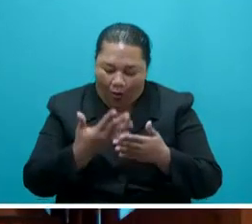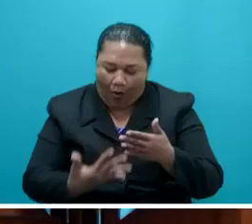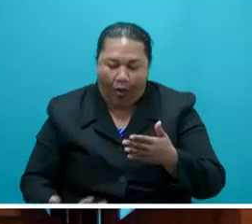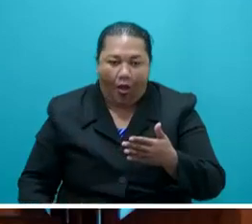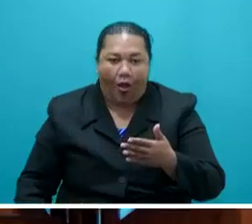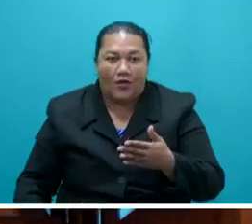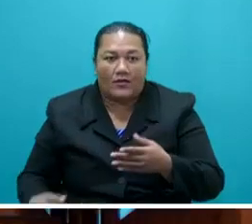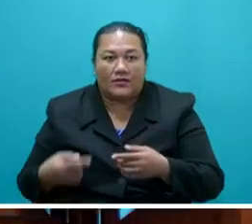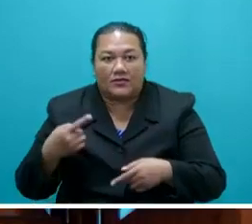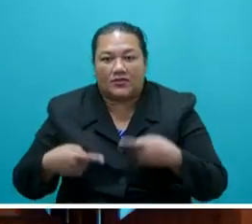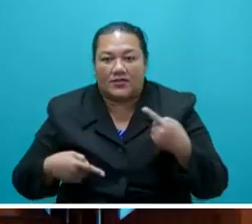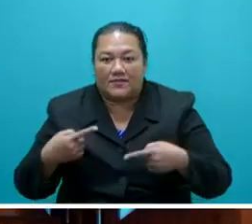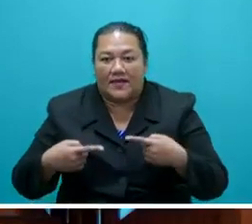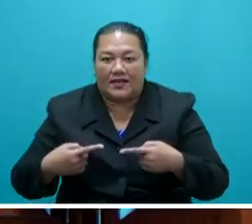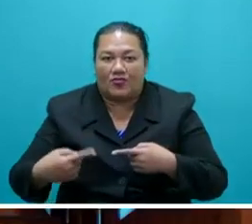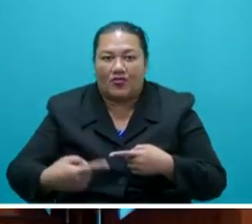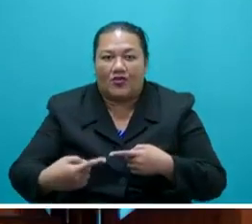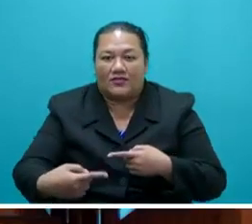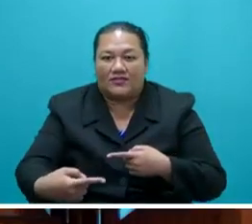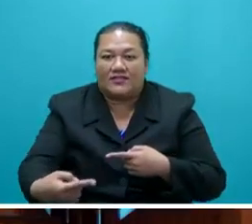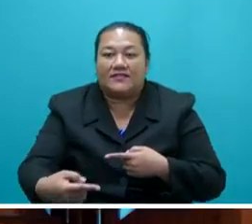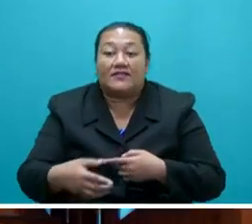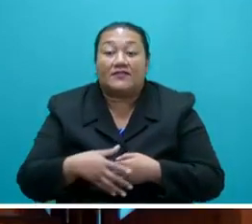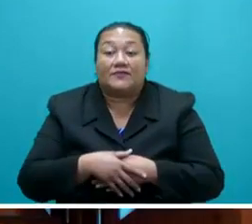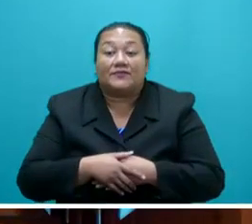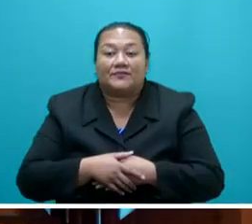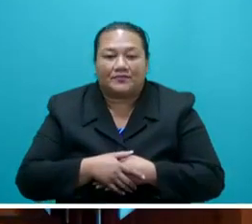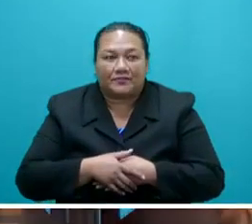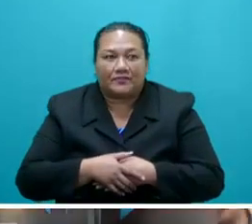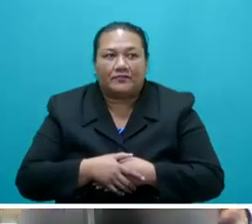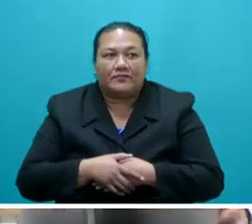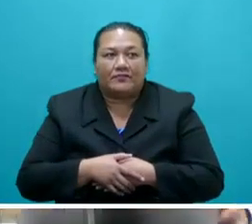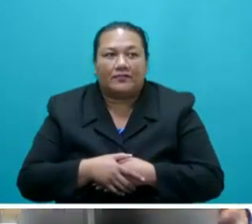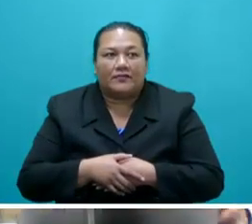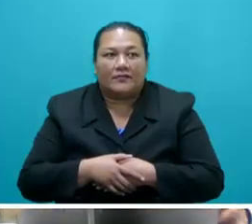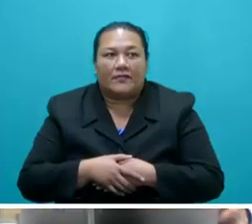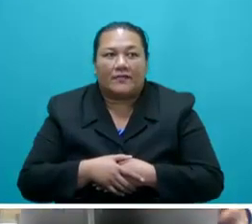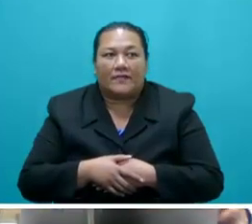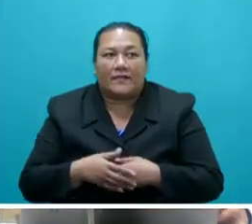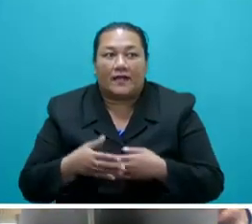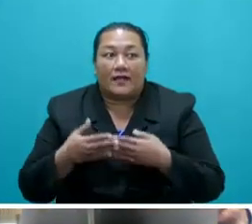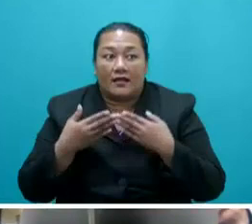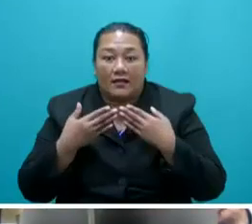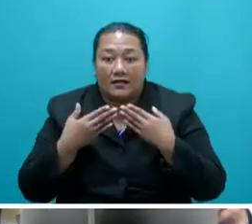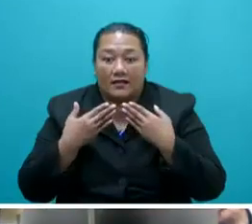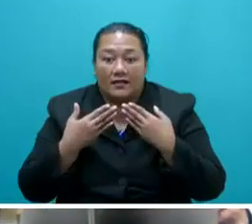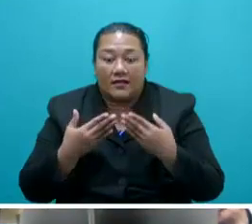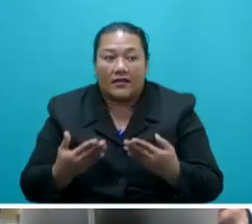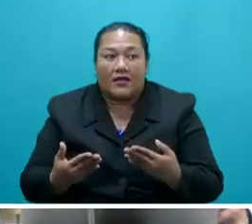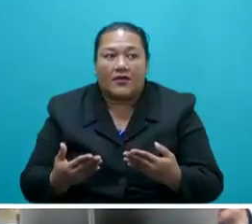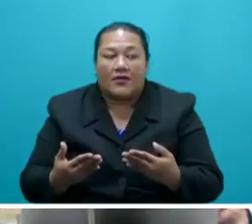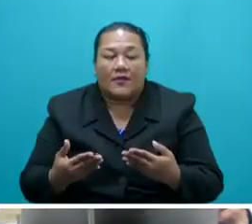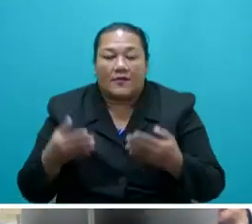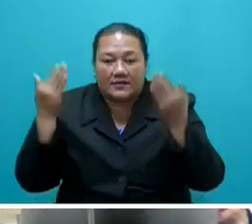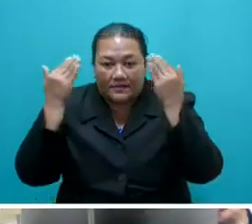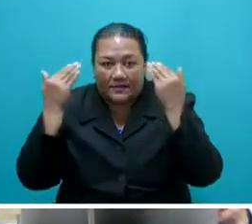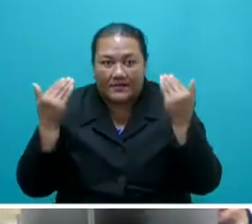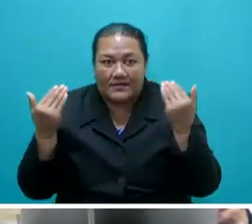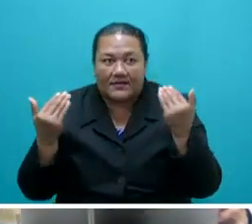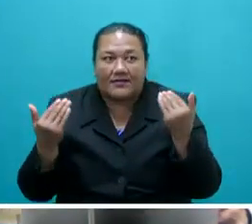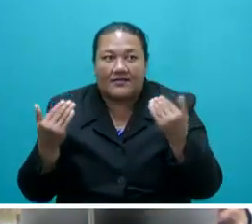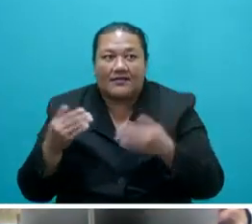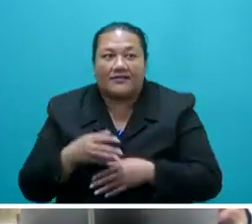Parliament to speak on his motion. You have the floor, sir. Thank you, Mr. Speaker, sir. Again, we still